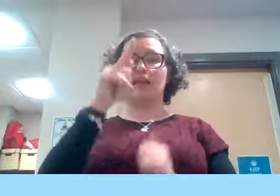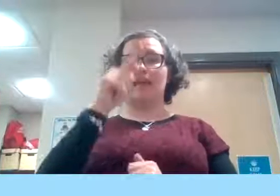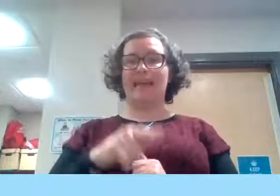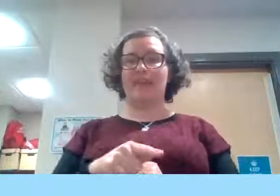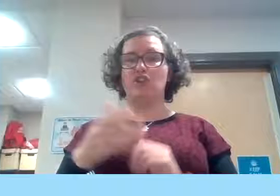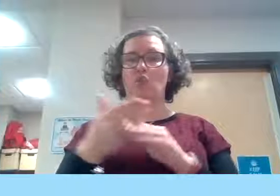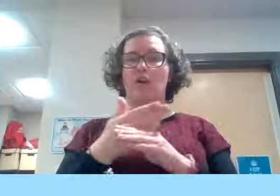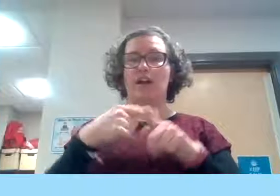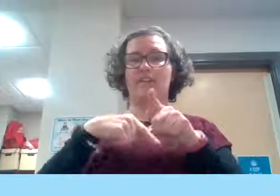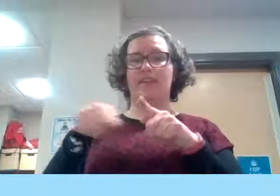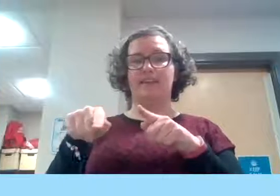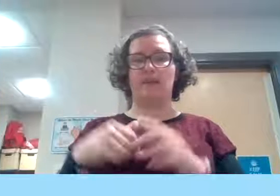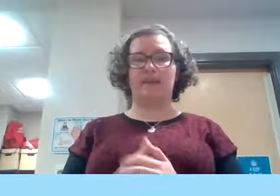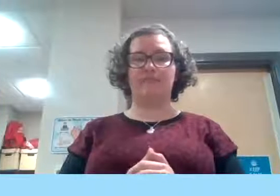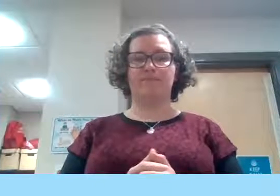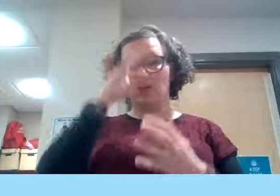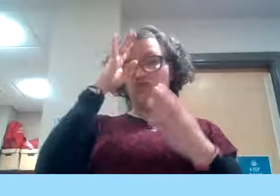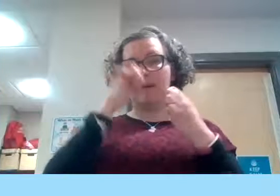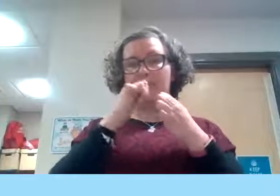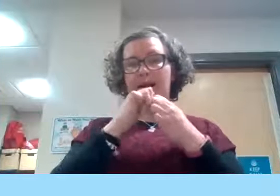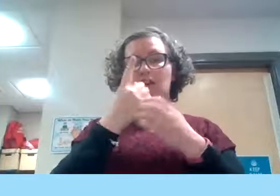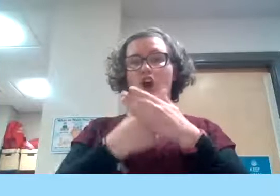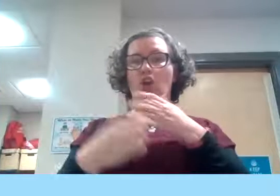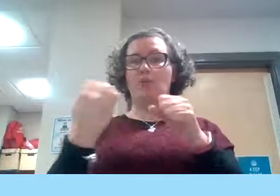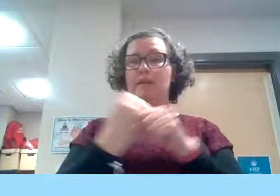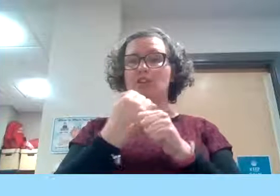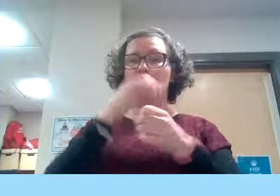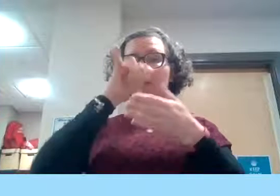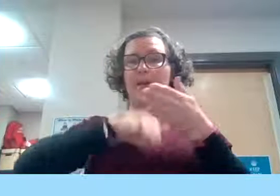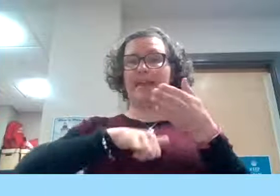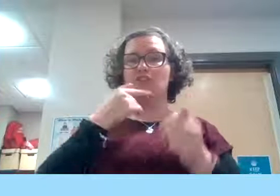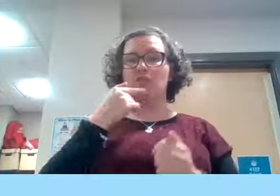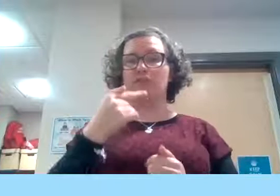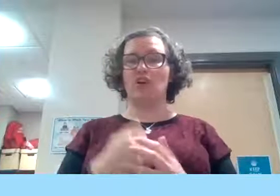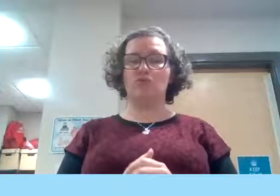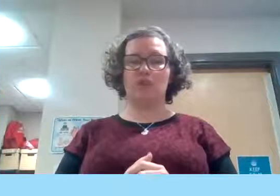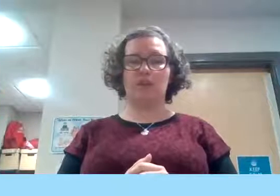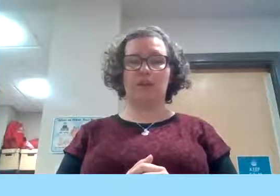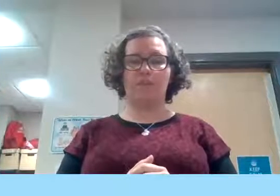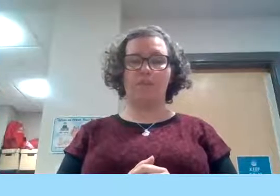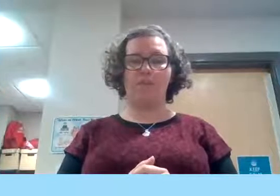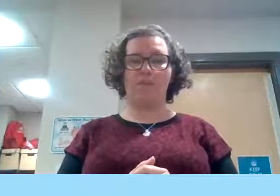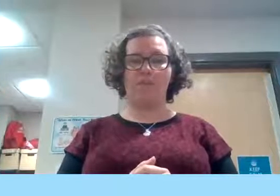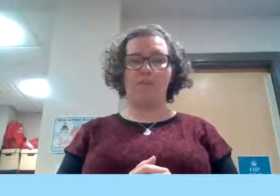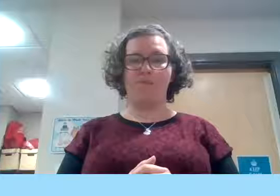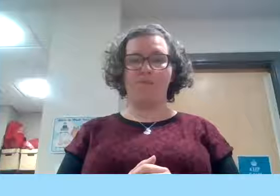maths book, here is your work for this week. Remember, only do the pages that we've told you to do.